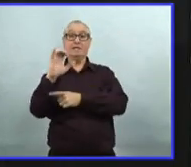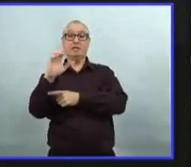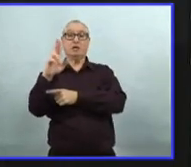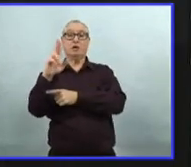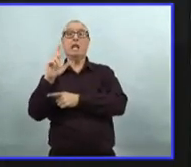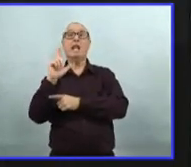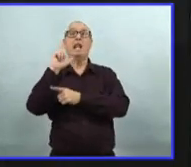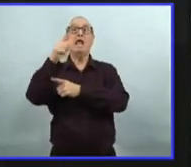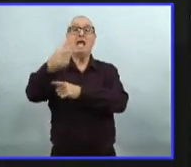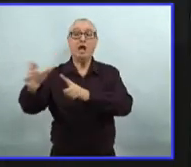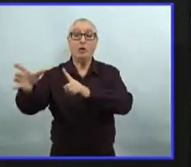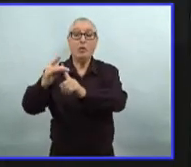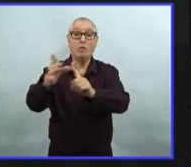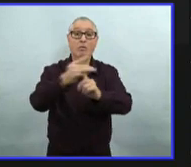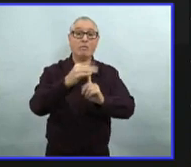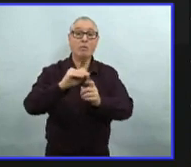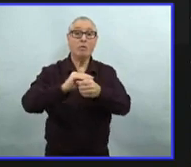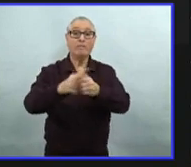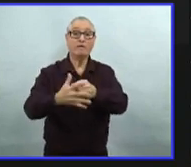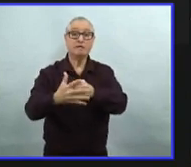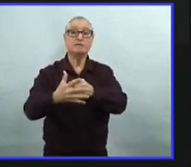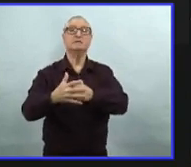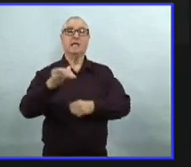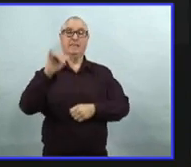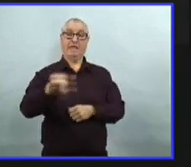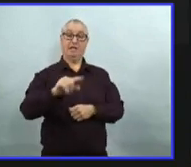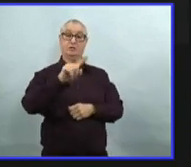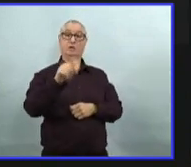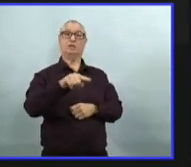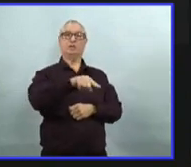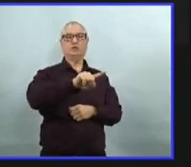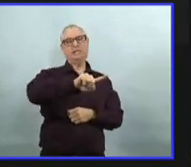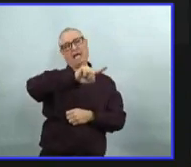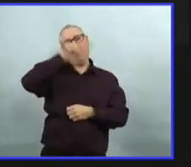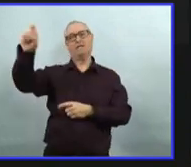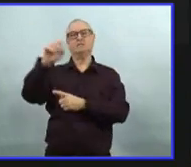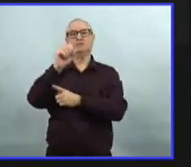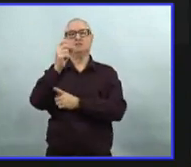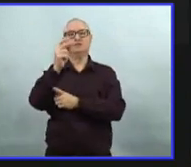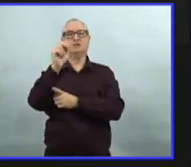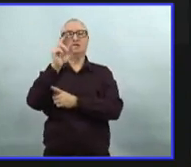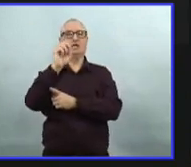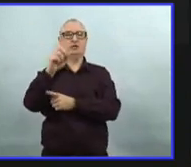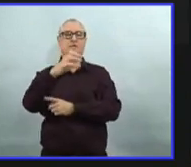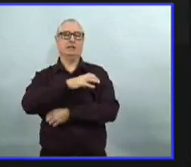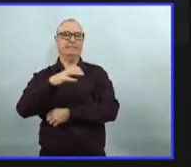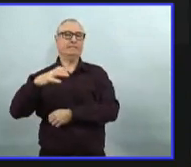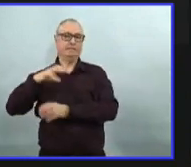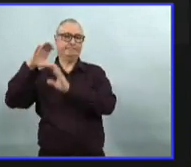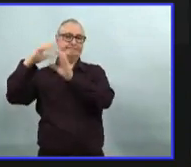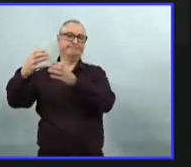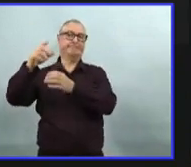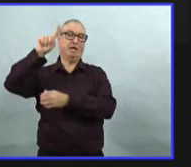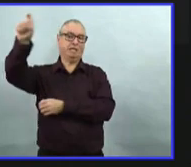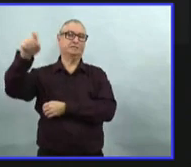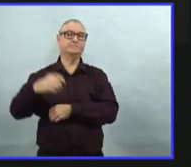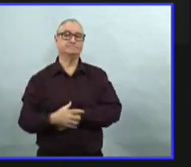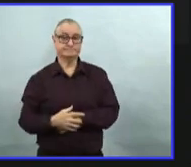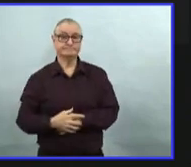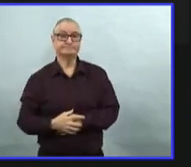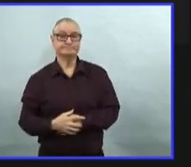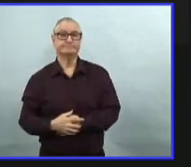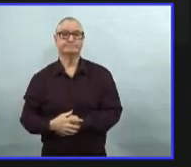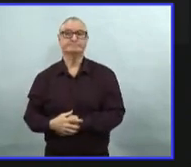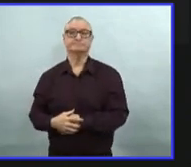right, folks, we have time for a few more questions for our doctors. Please proceed. Yes, I was